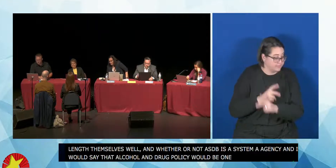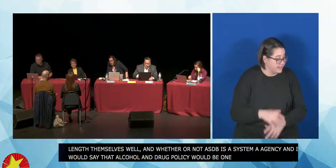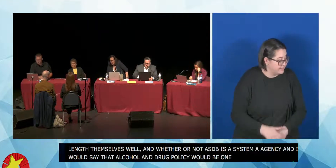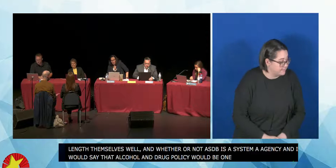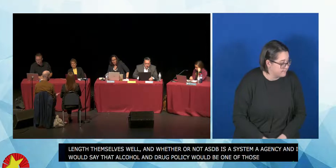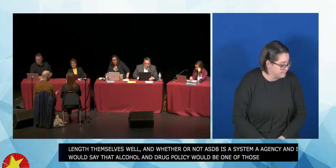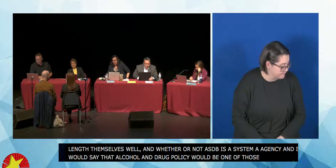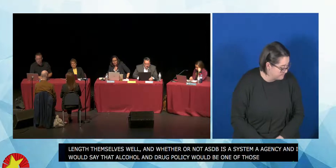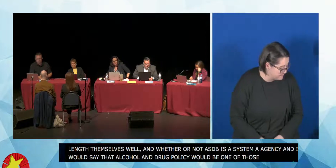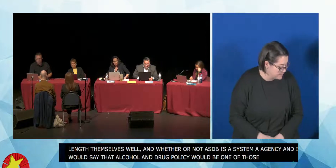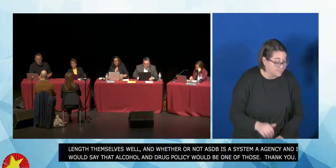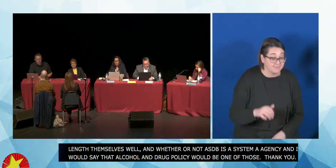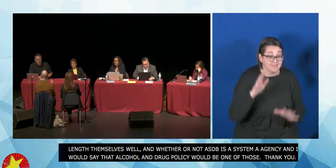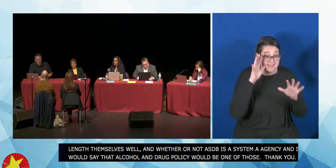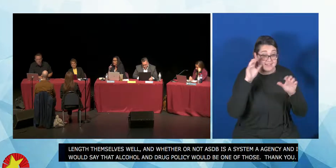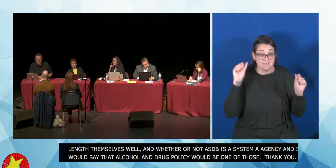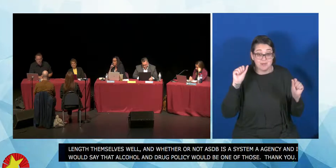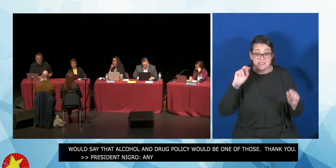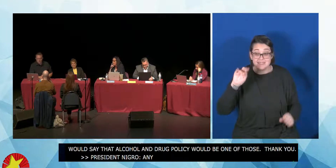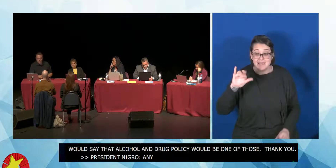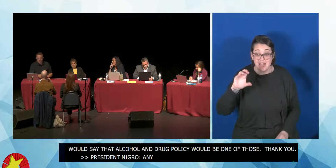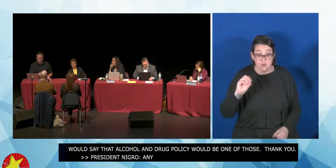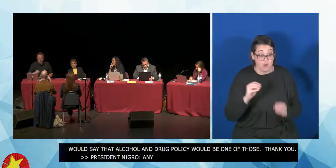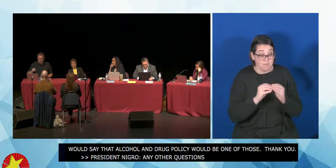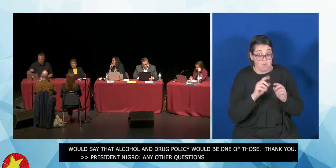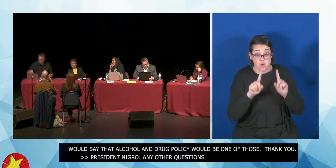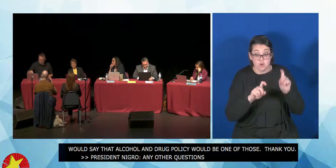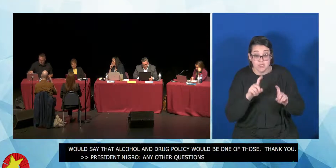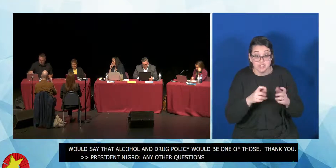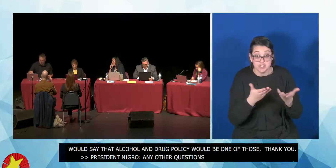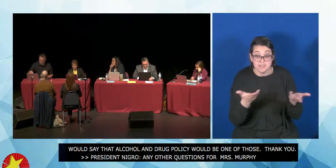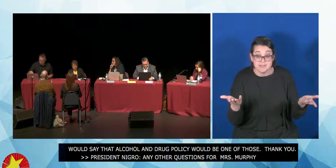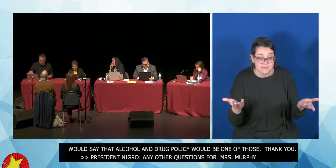Okay, any other questions for Ms. Murphy?